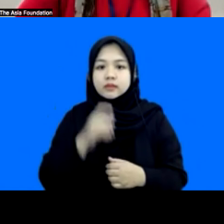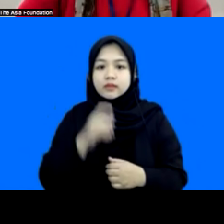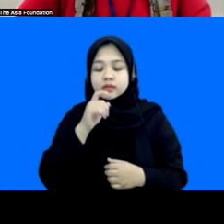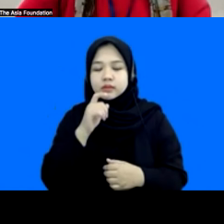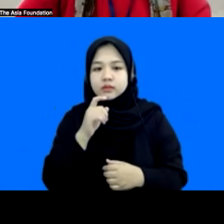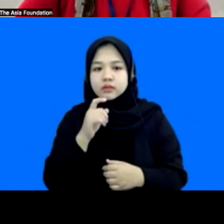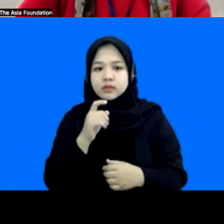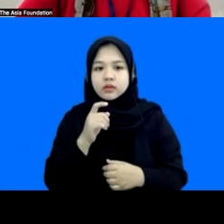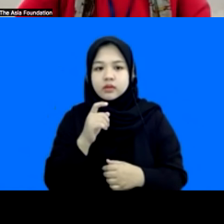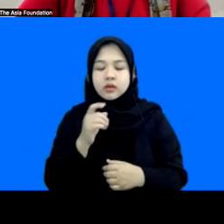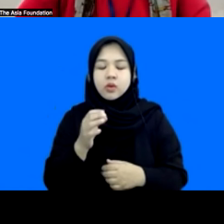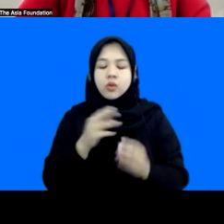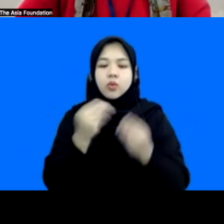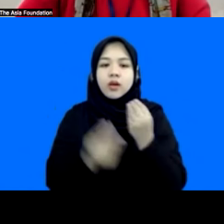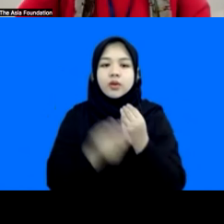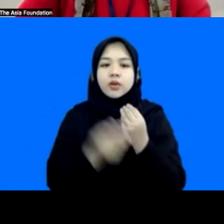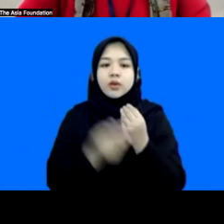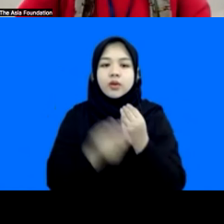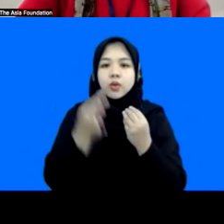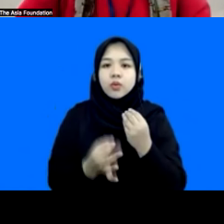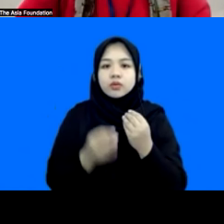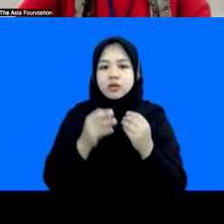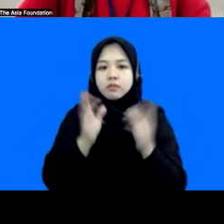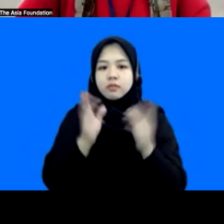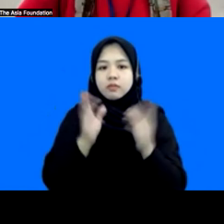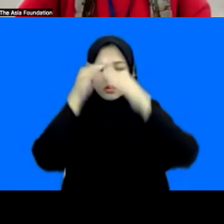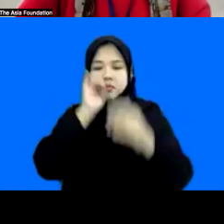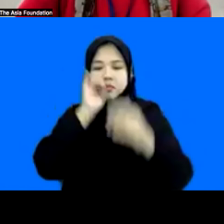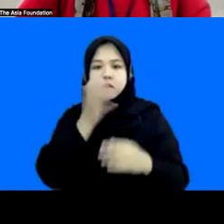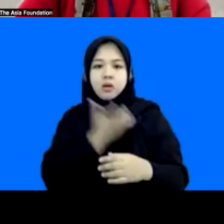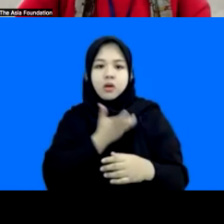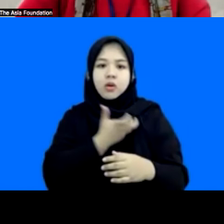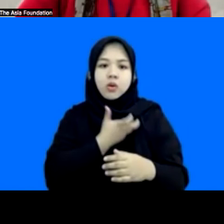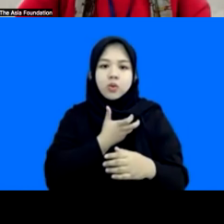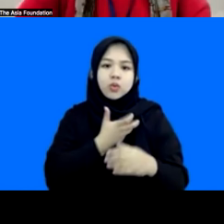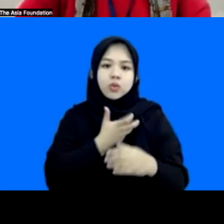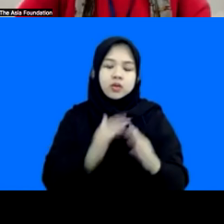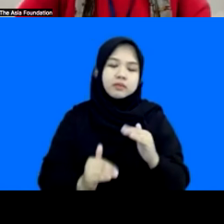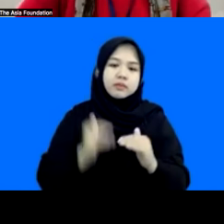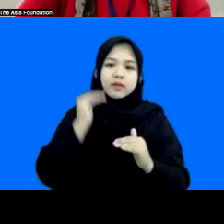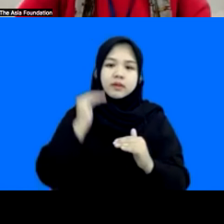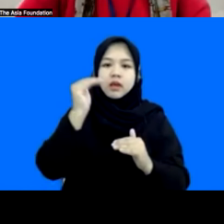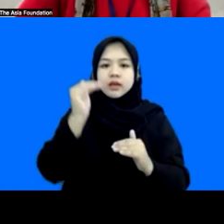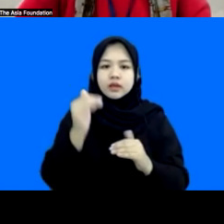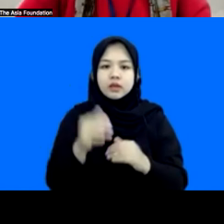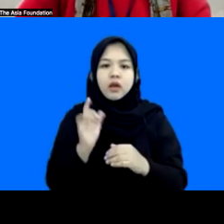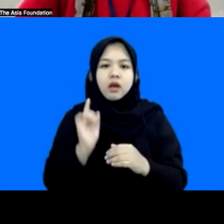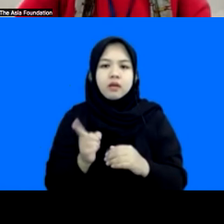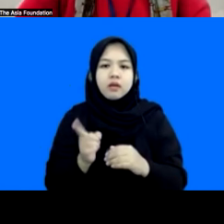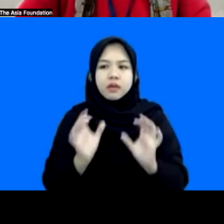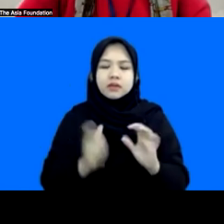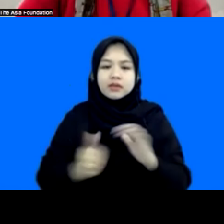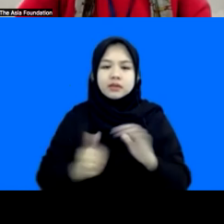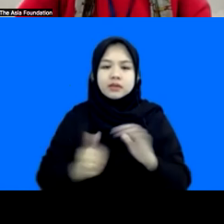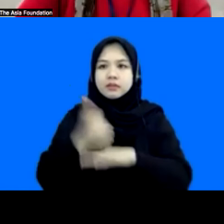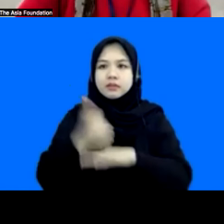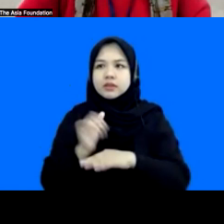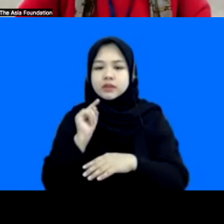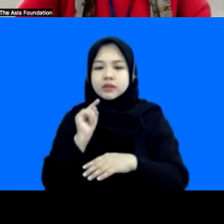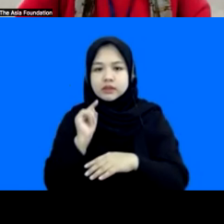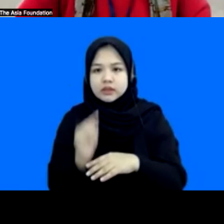Mayor of Makassar, Indonesia, who wants to do more to address inequities in their cities. Many such champions